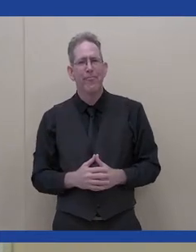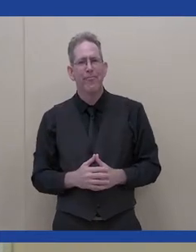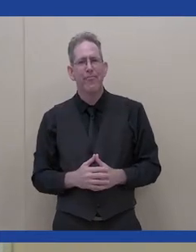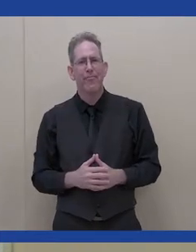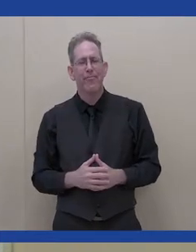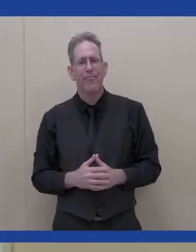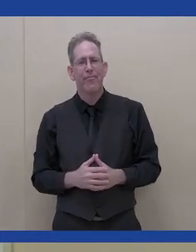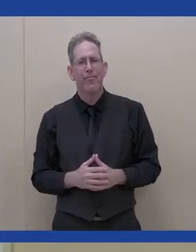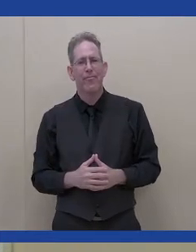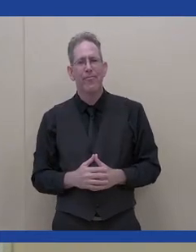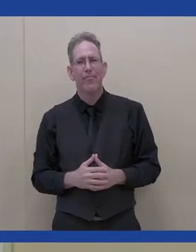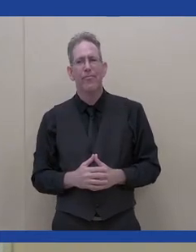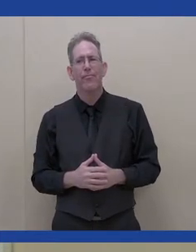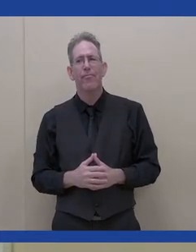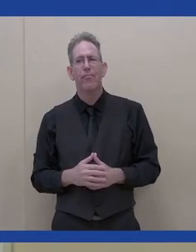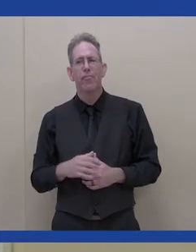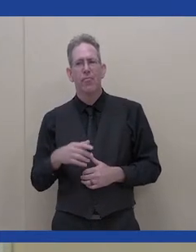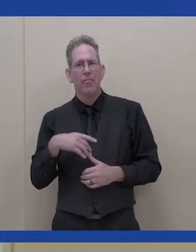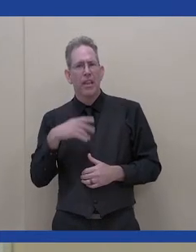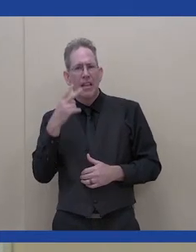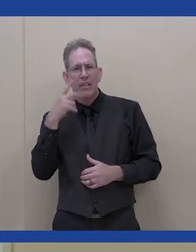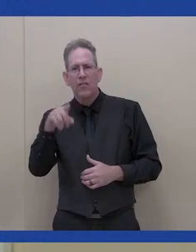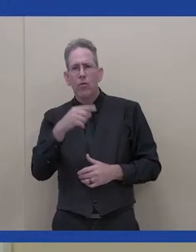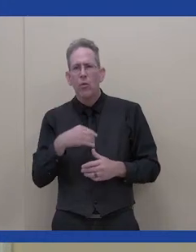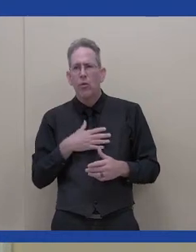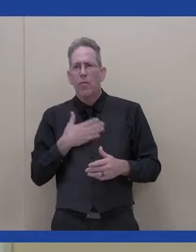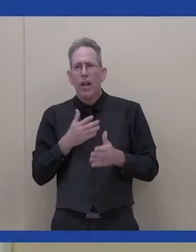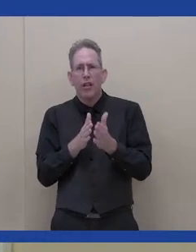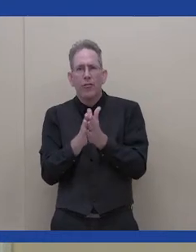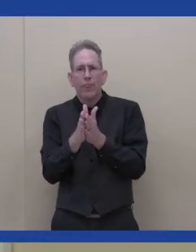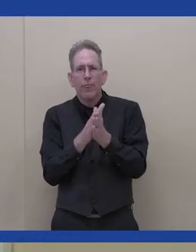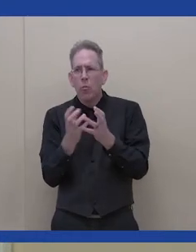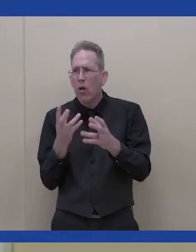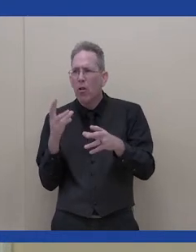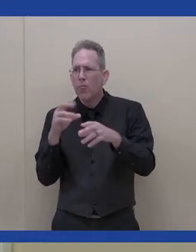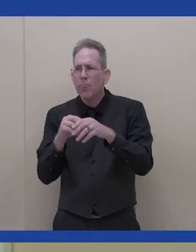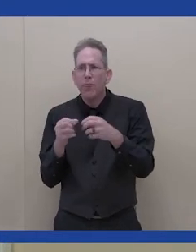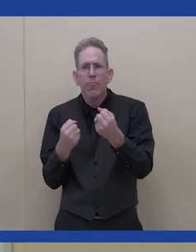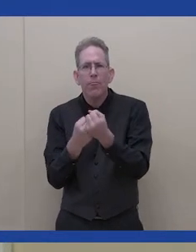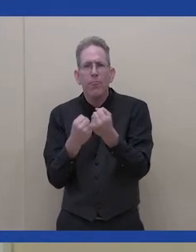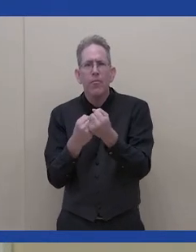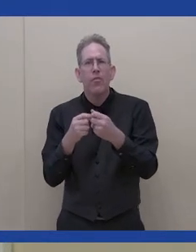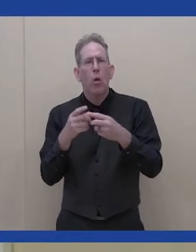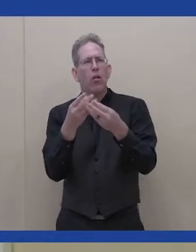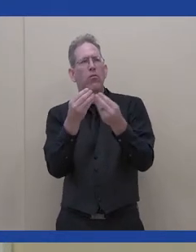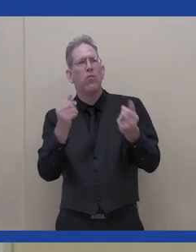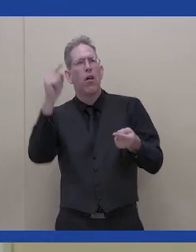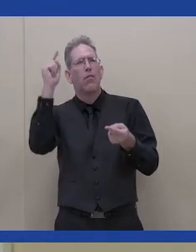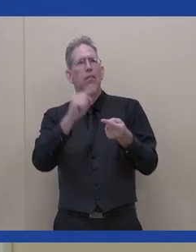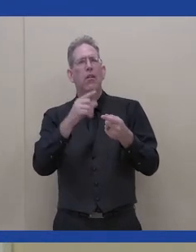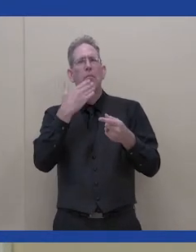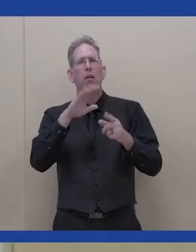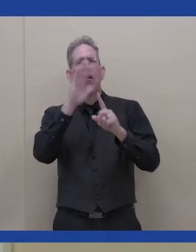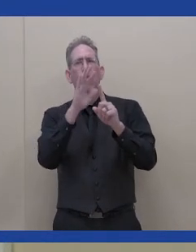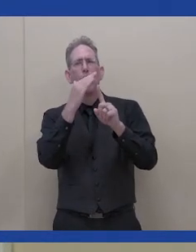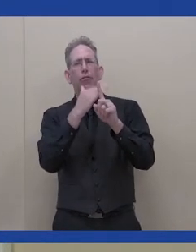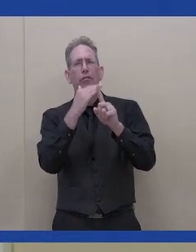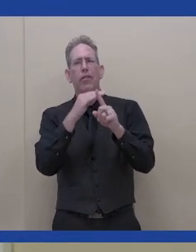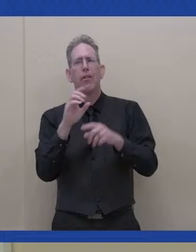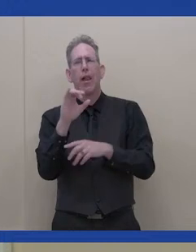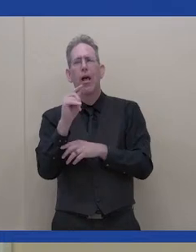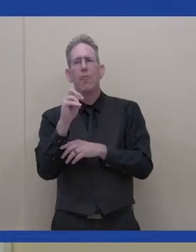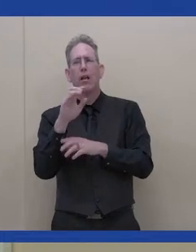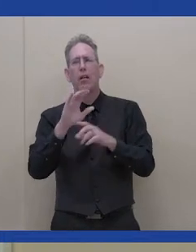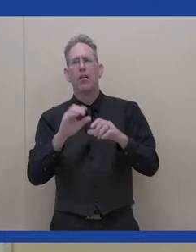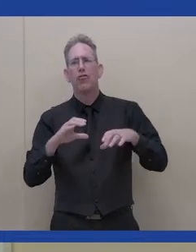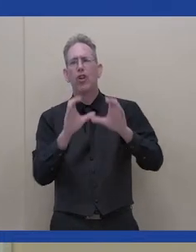We see passion in the work of local advocates to pursue climate solutions, and we see dedication from local and regional climate policy